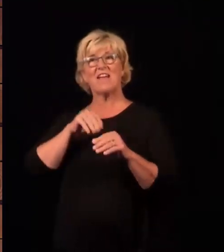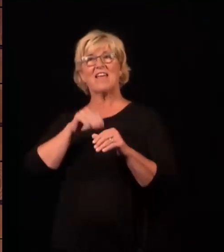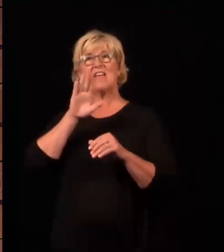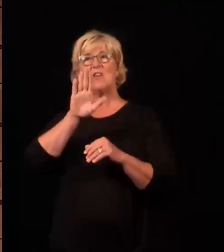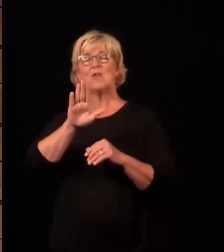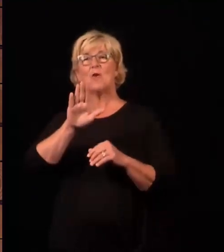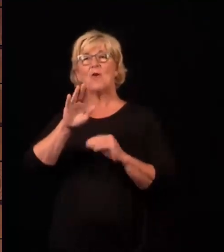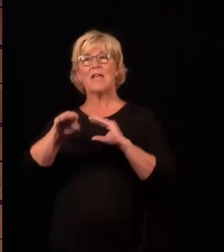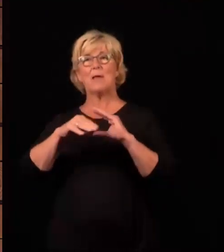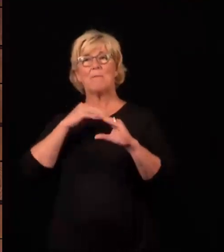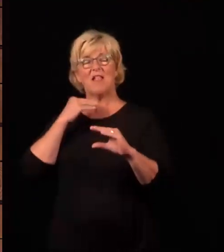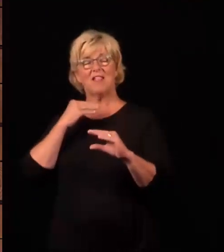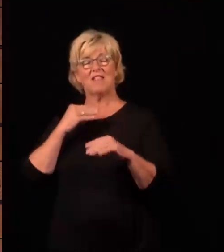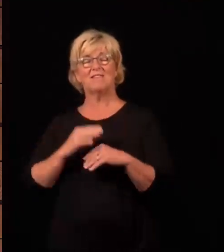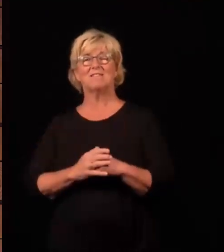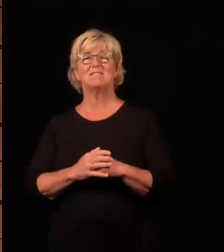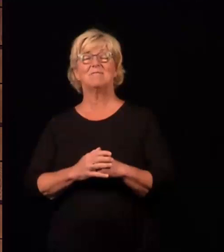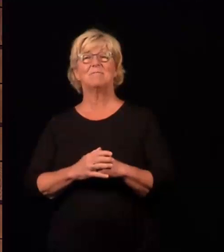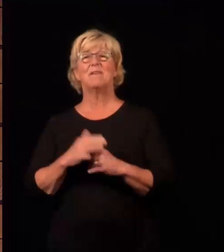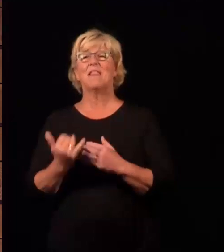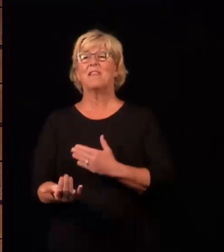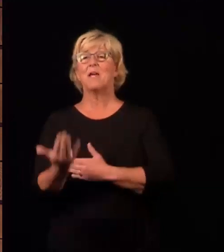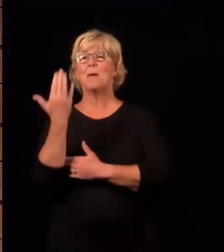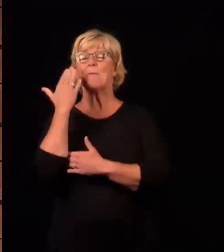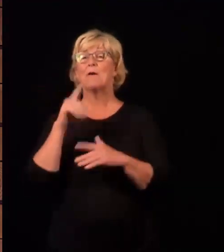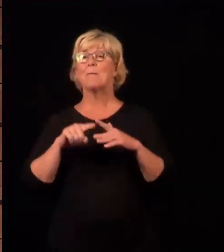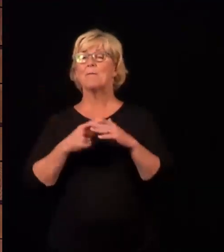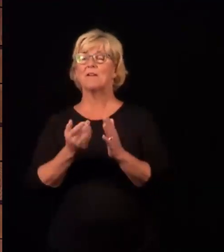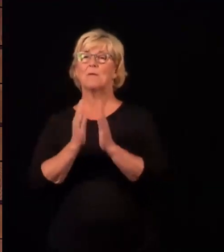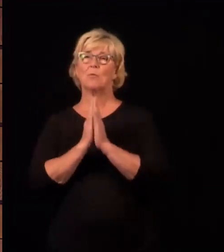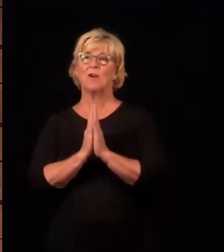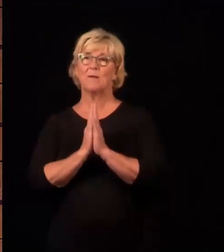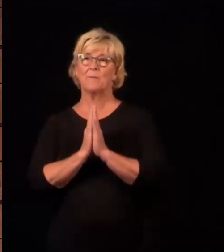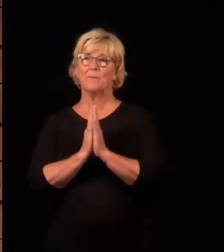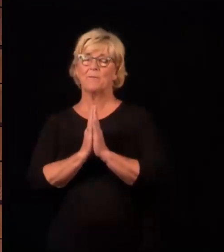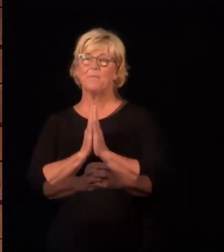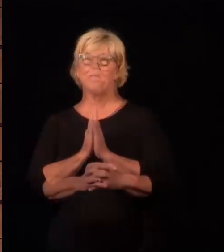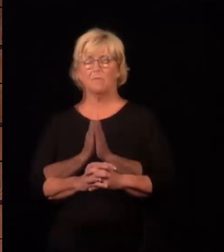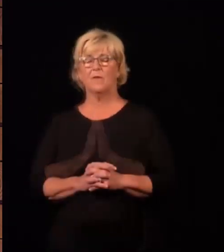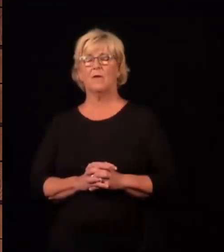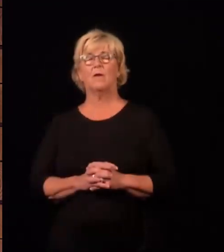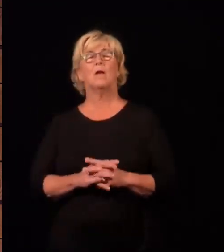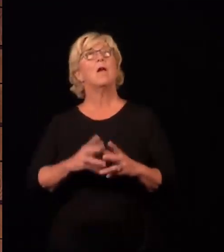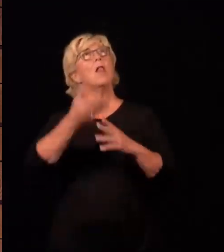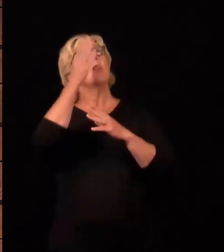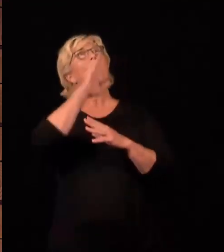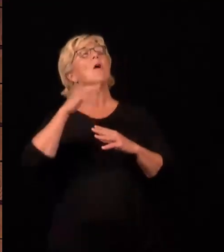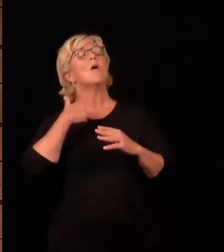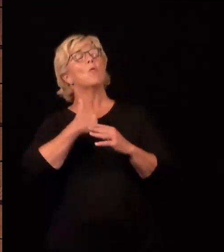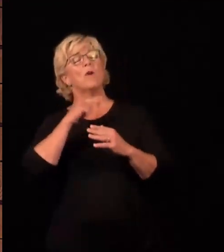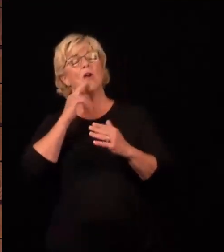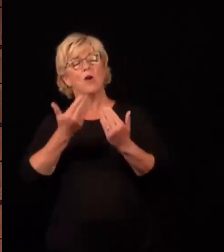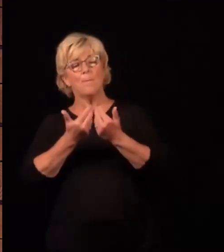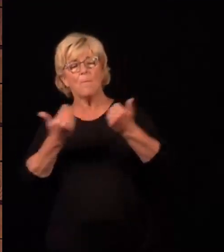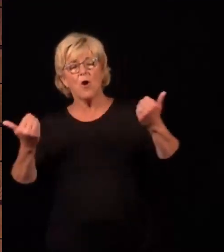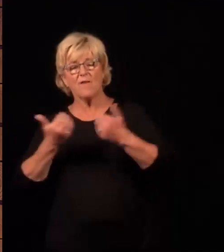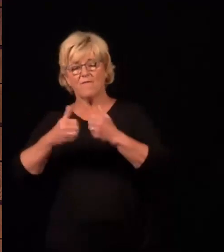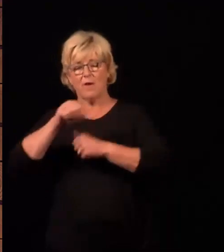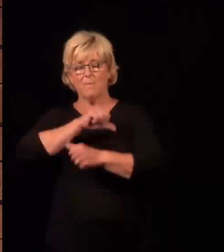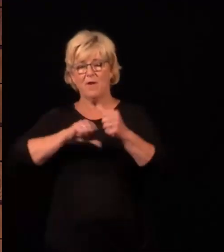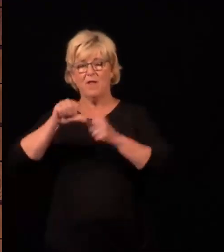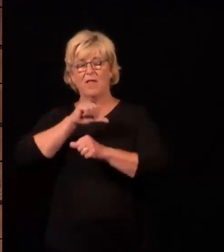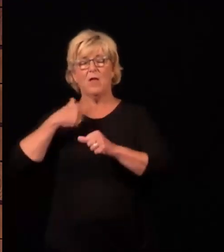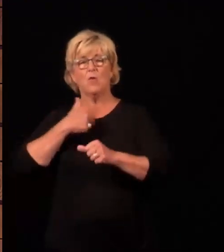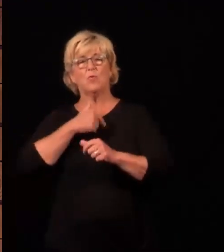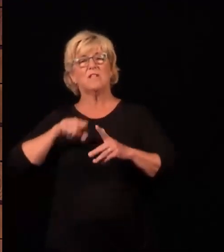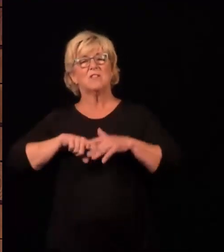inbox. And as we begin the service this morning, let's pray together. Lord, once again, we're apart from one another as we enter into